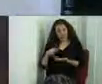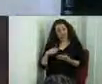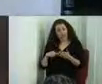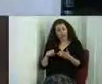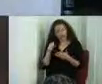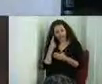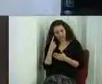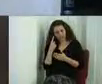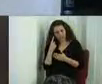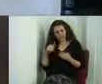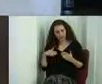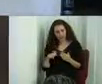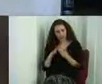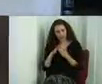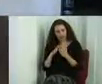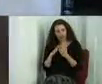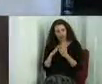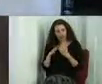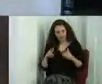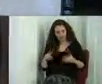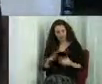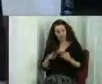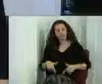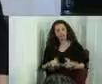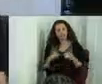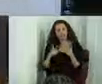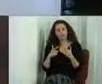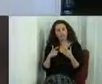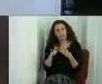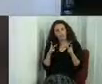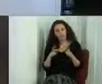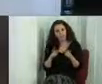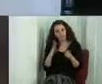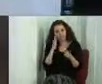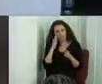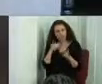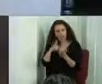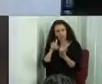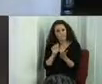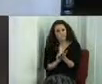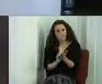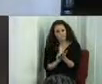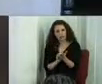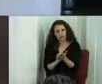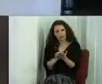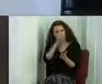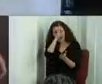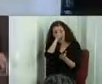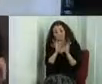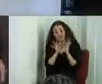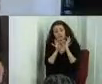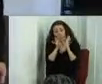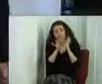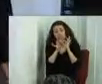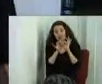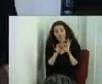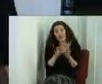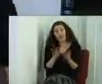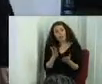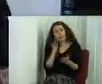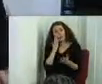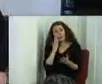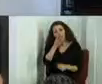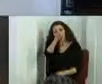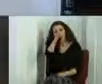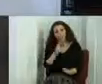life from a place of abundance of God's grace, an abundance that God shows up in the